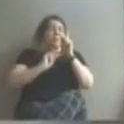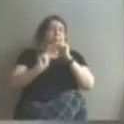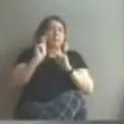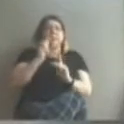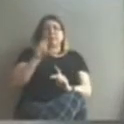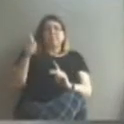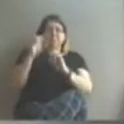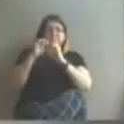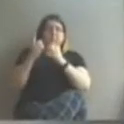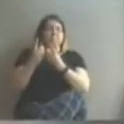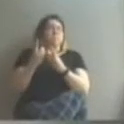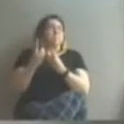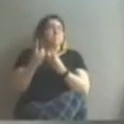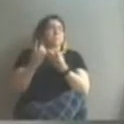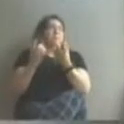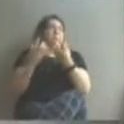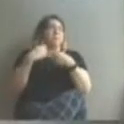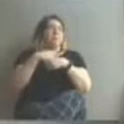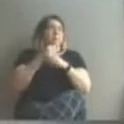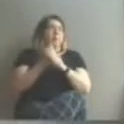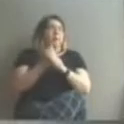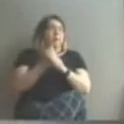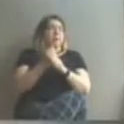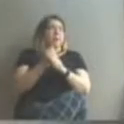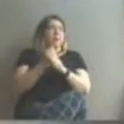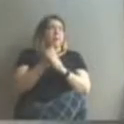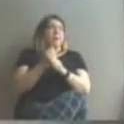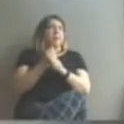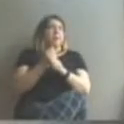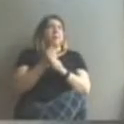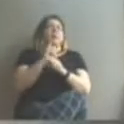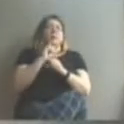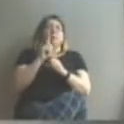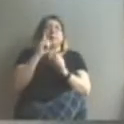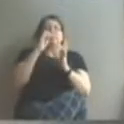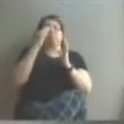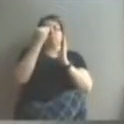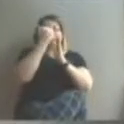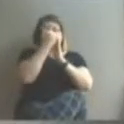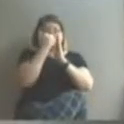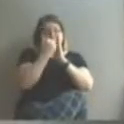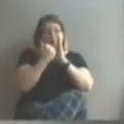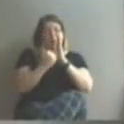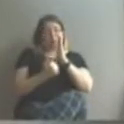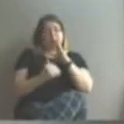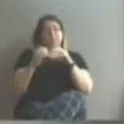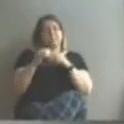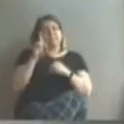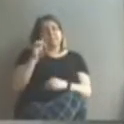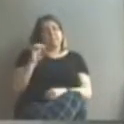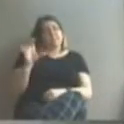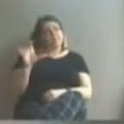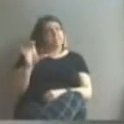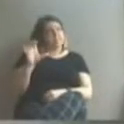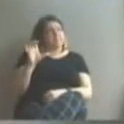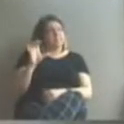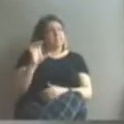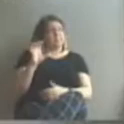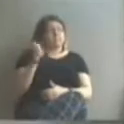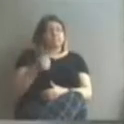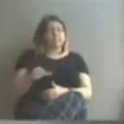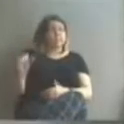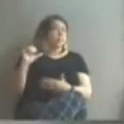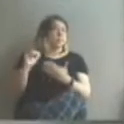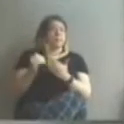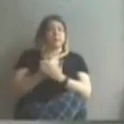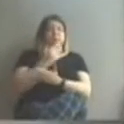other departments made, and took a lot of time to put them together back in December. So are these, are there any